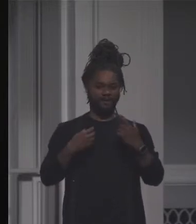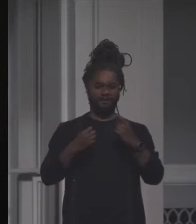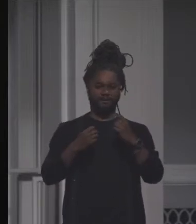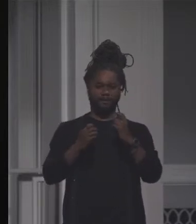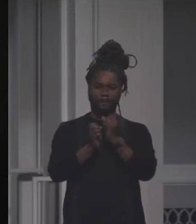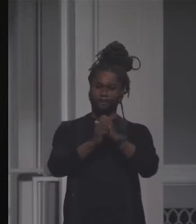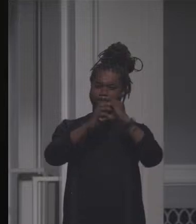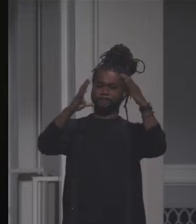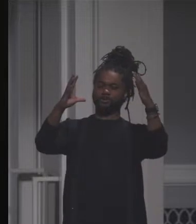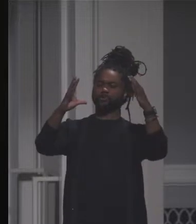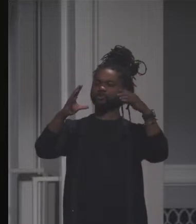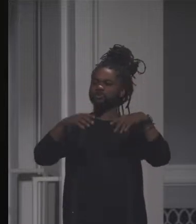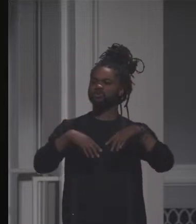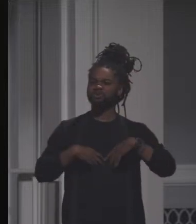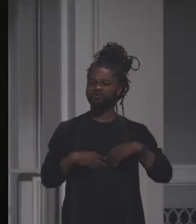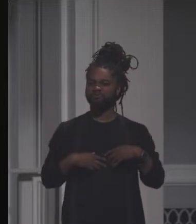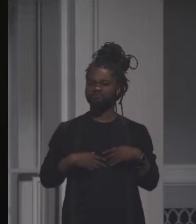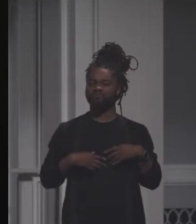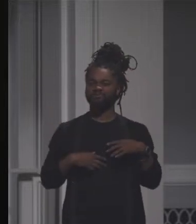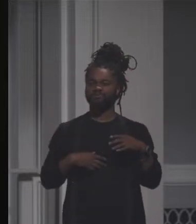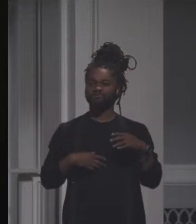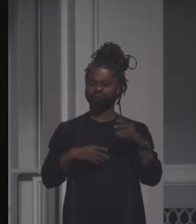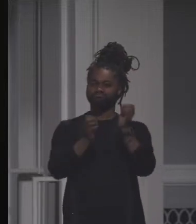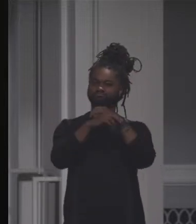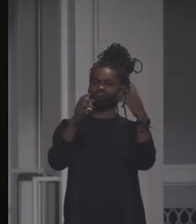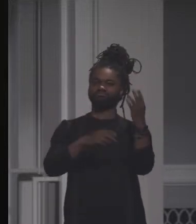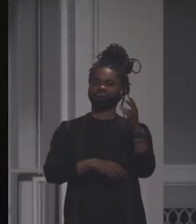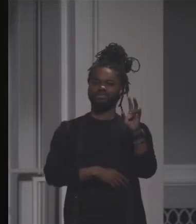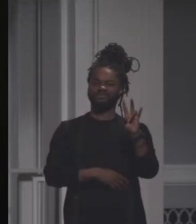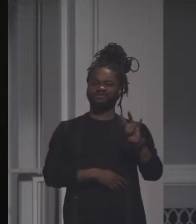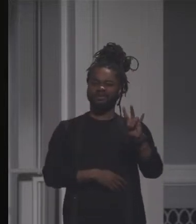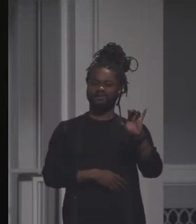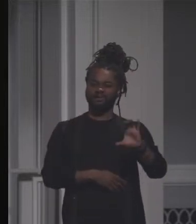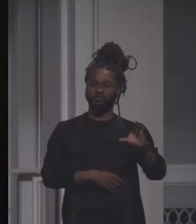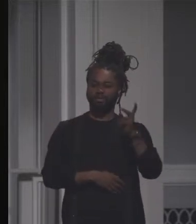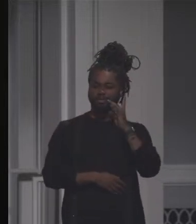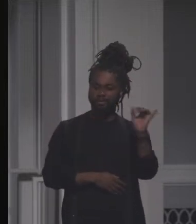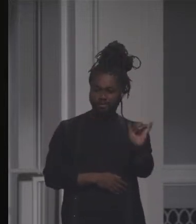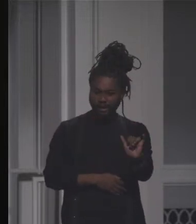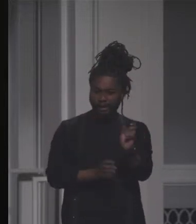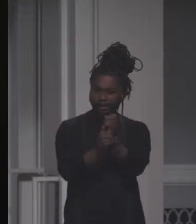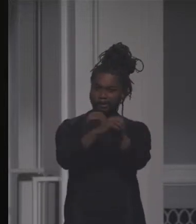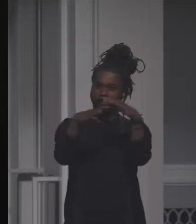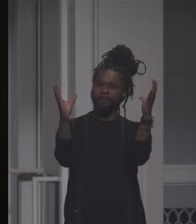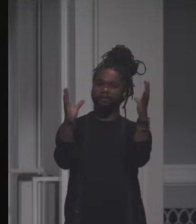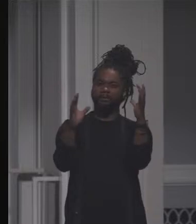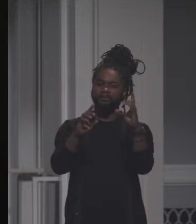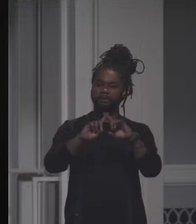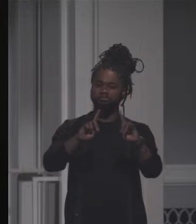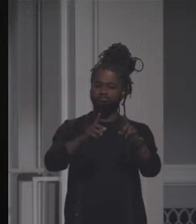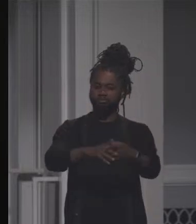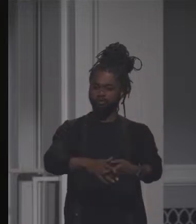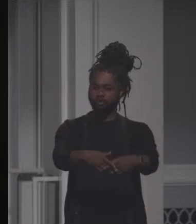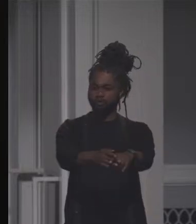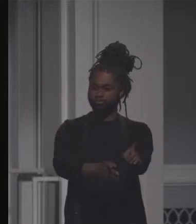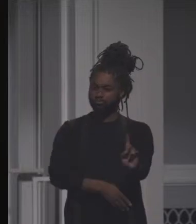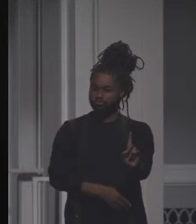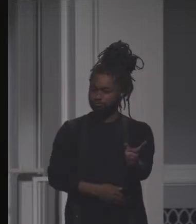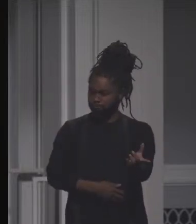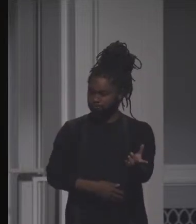of the thingness of the 7th century, but I wasn't sure how to begin.